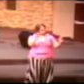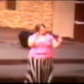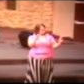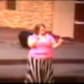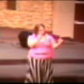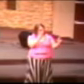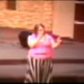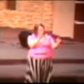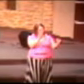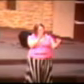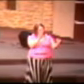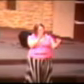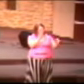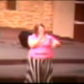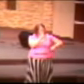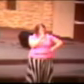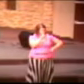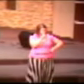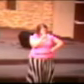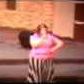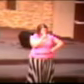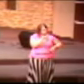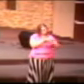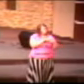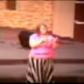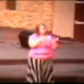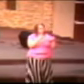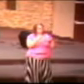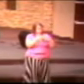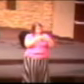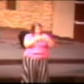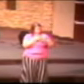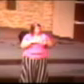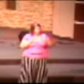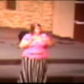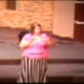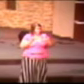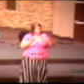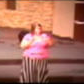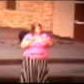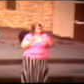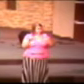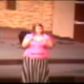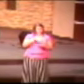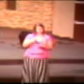But when Jesus wanted to share life, he picked twelve.